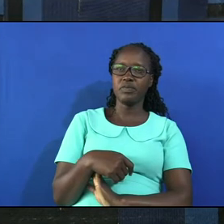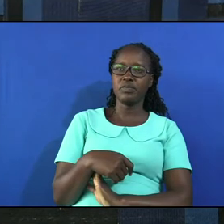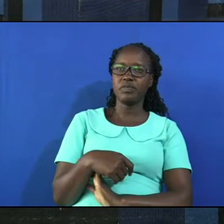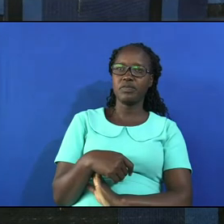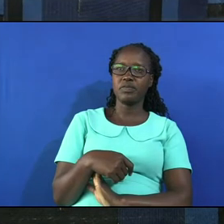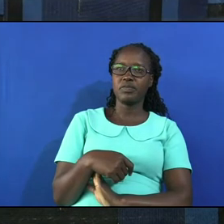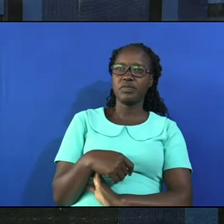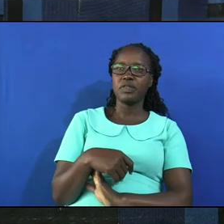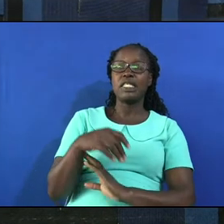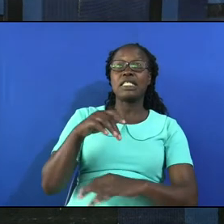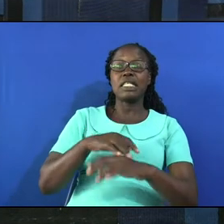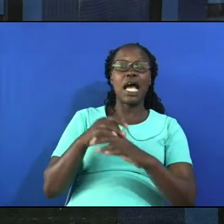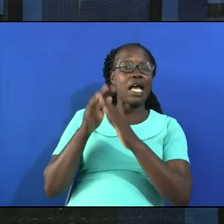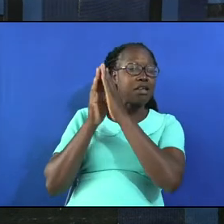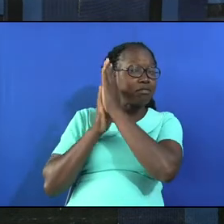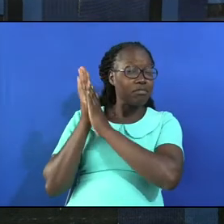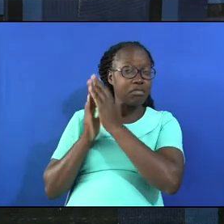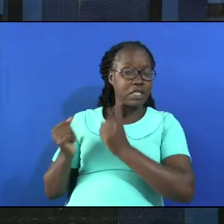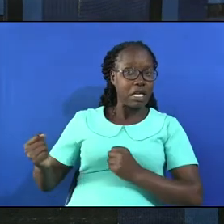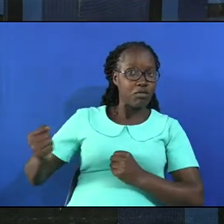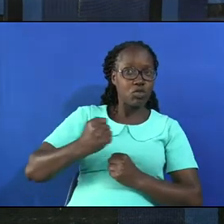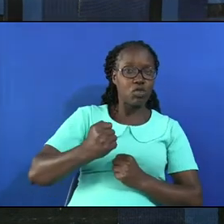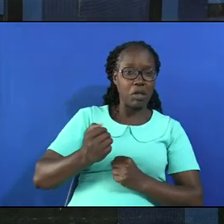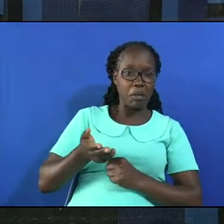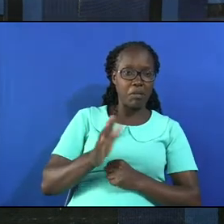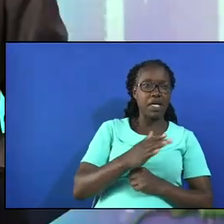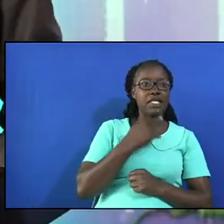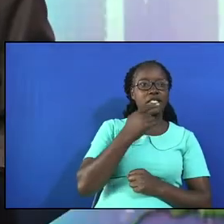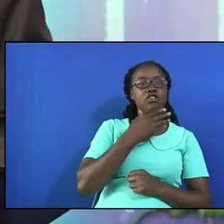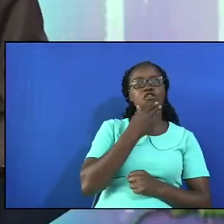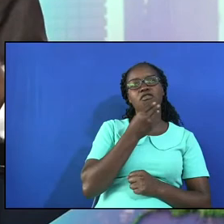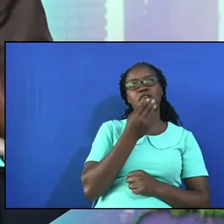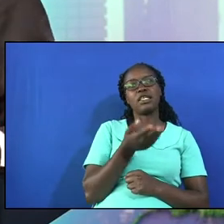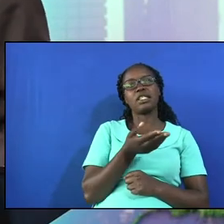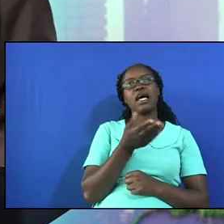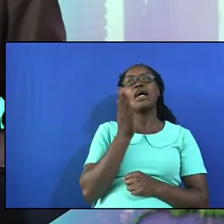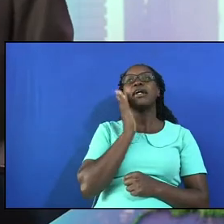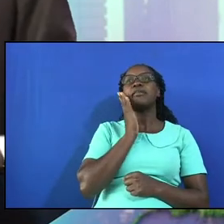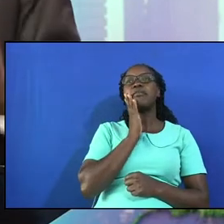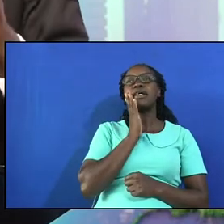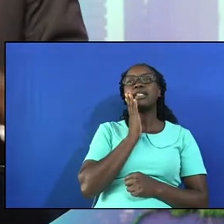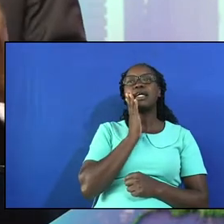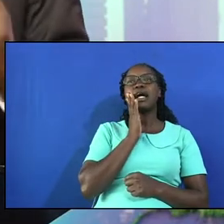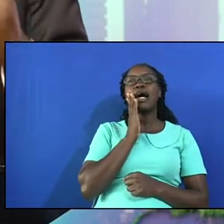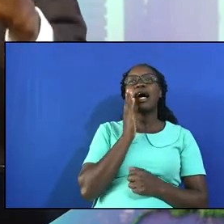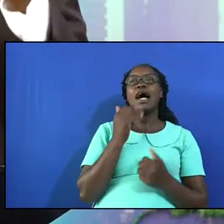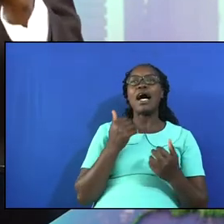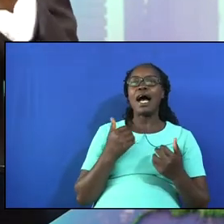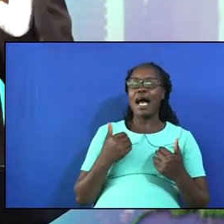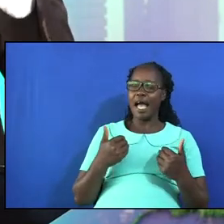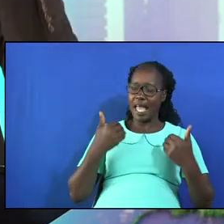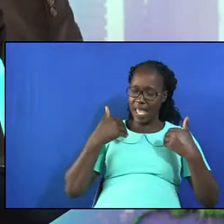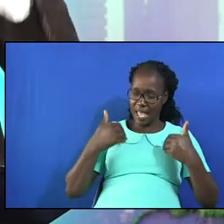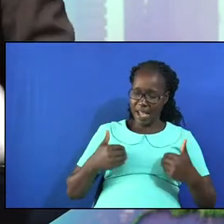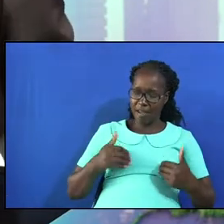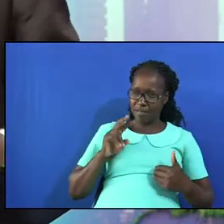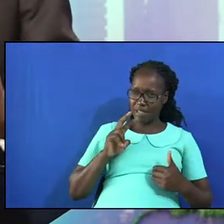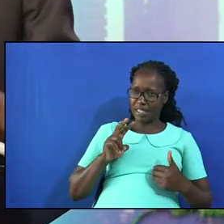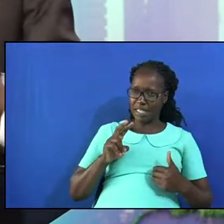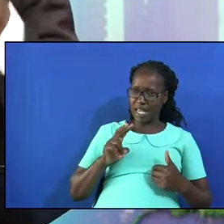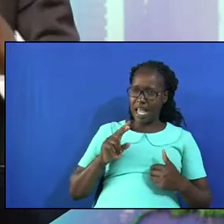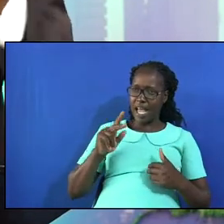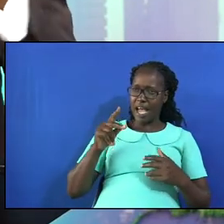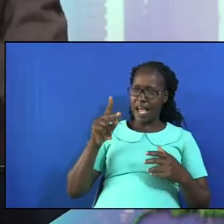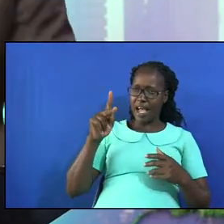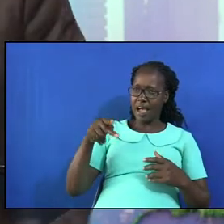Samson. When Samson returned, he said to his father and mother, I have seen a Philistine